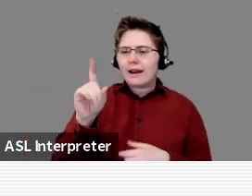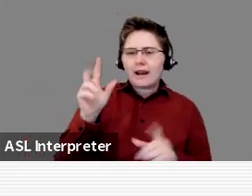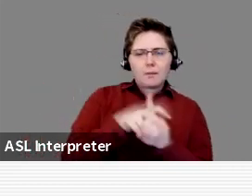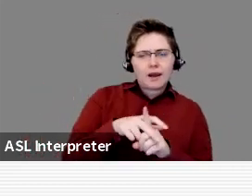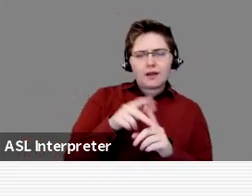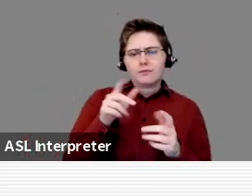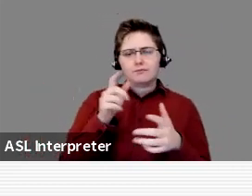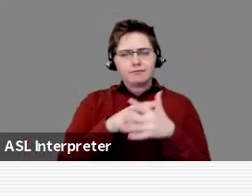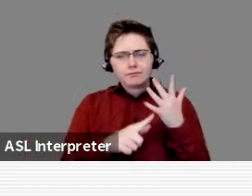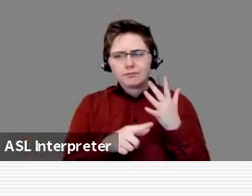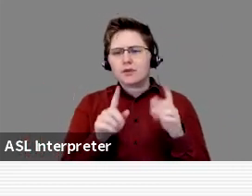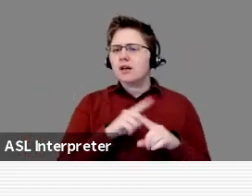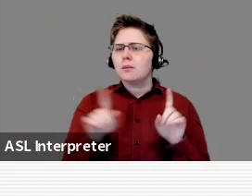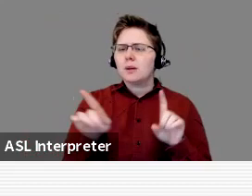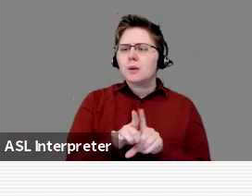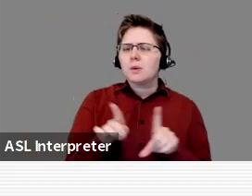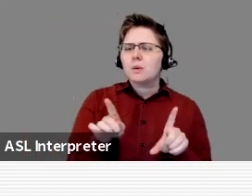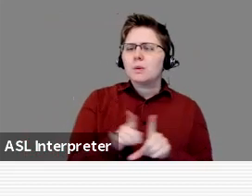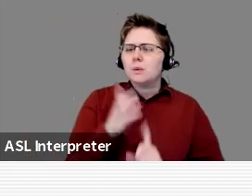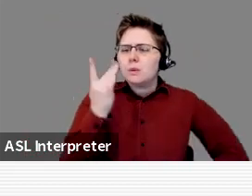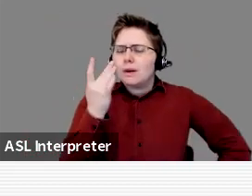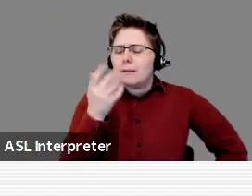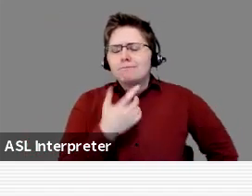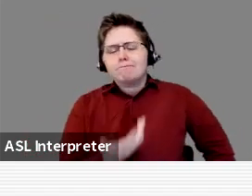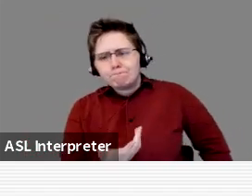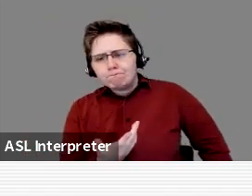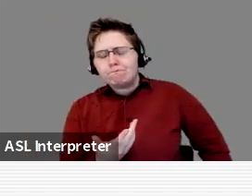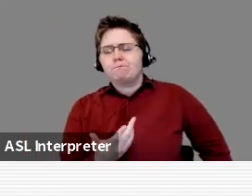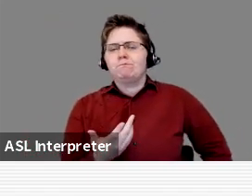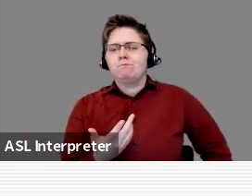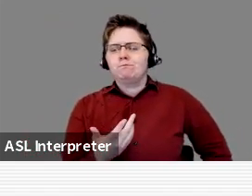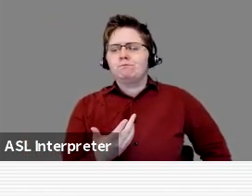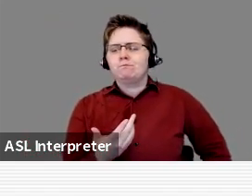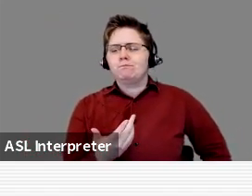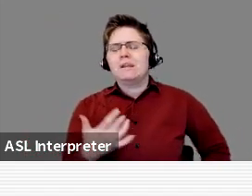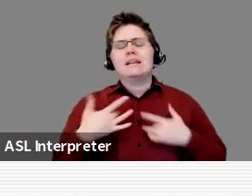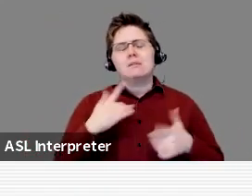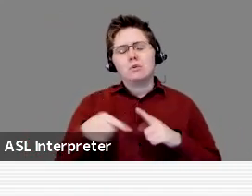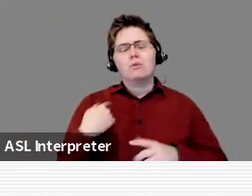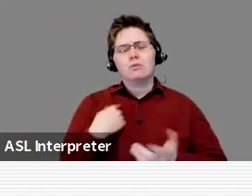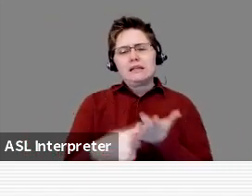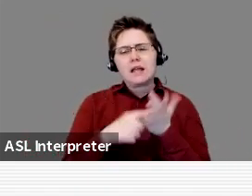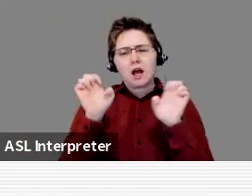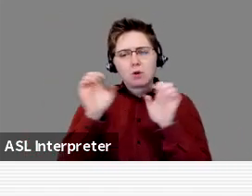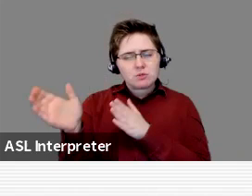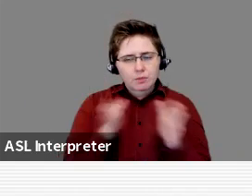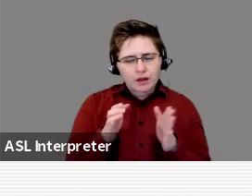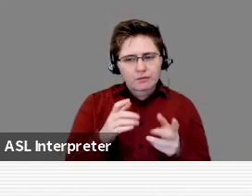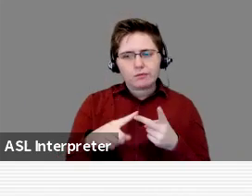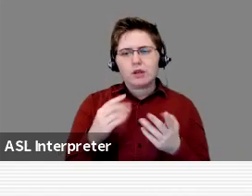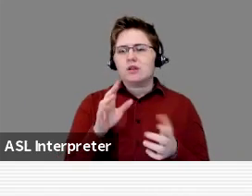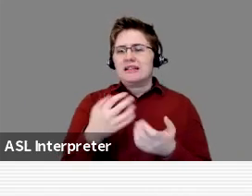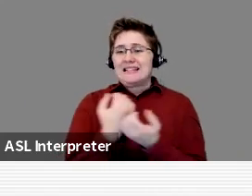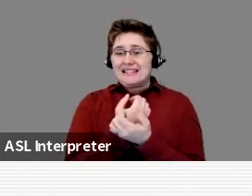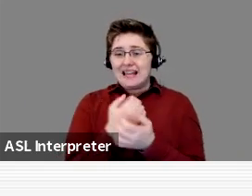for, but also because traditionally when we've talked about emergency preparedness and when we've talked about safety in